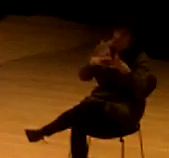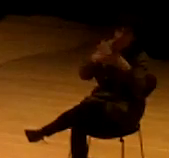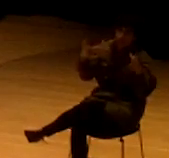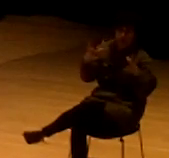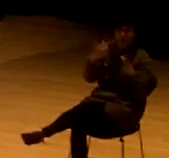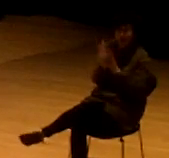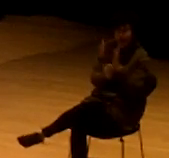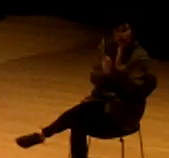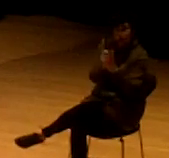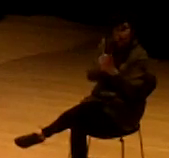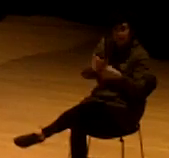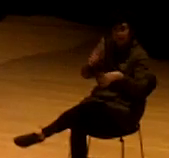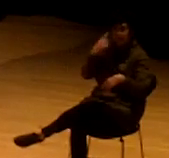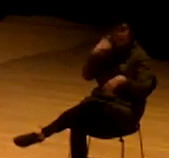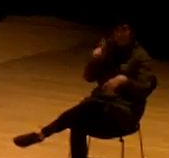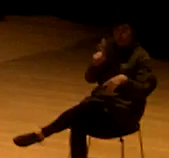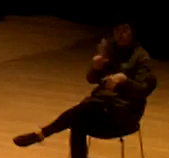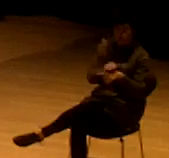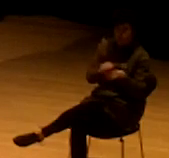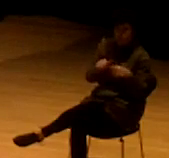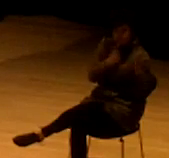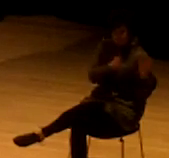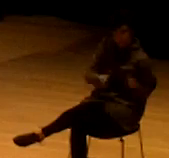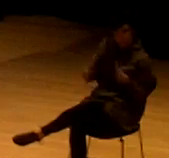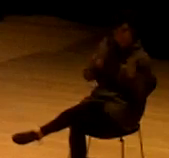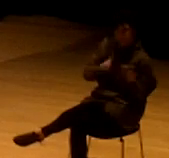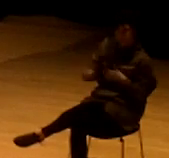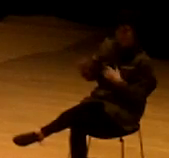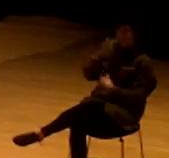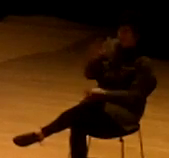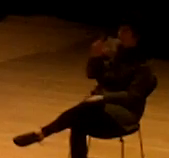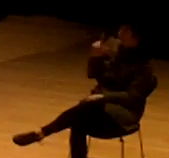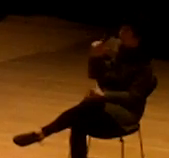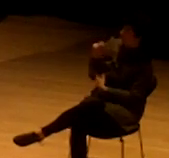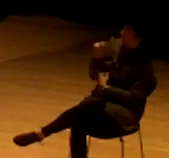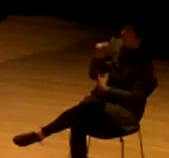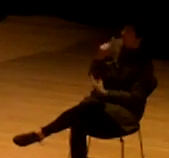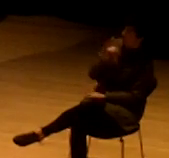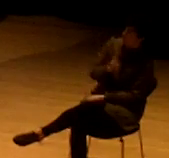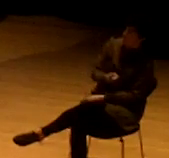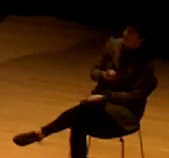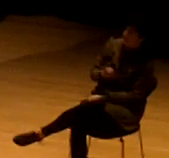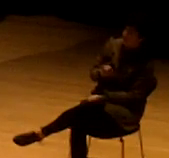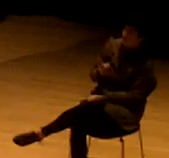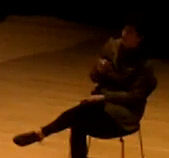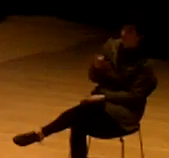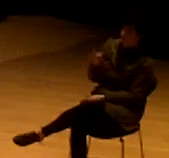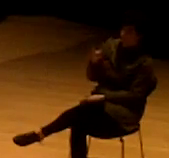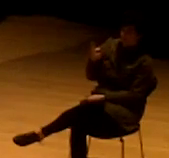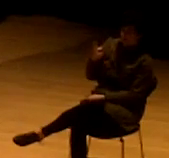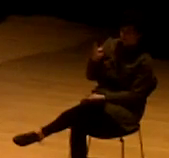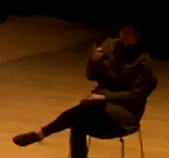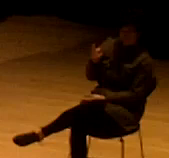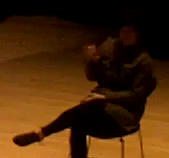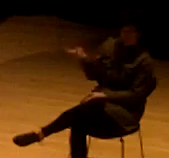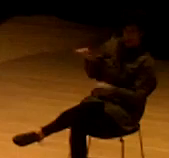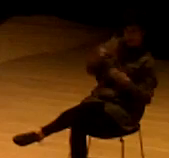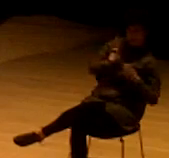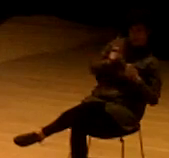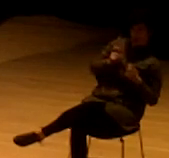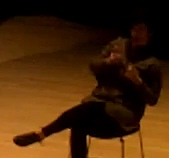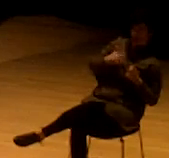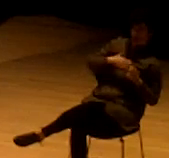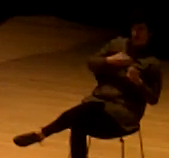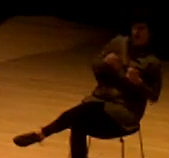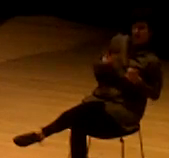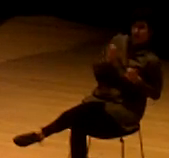that to do that. Mm-hmm. And that was the difference. Like, Tamar gave me agency over my own body. Mm. She gave me options and agency and said,